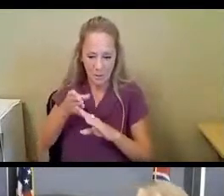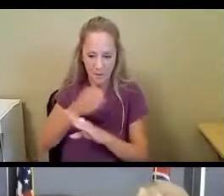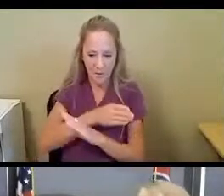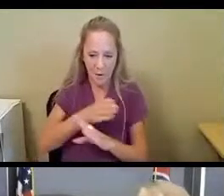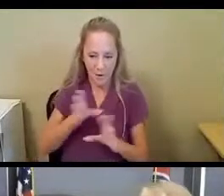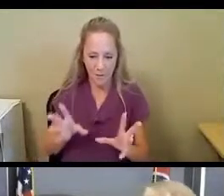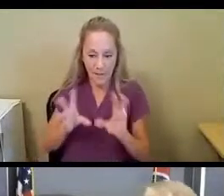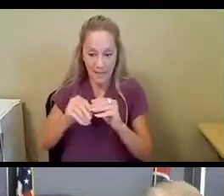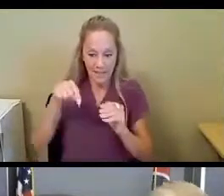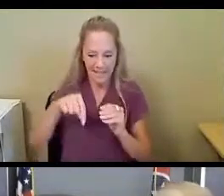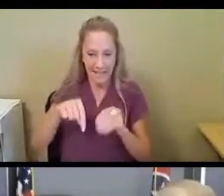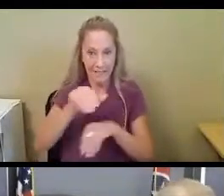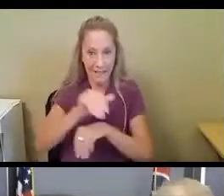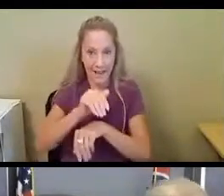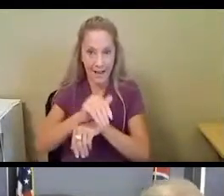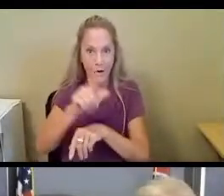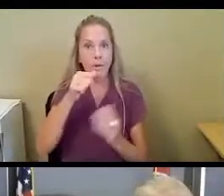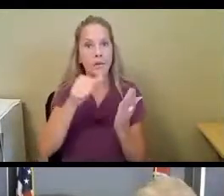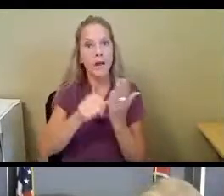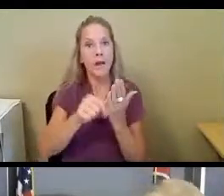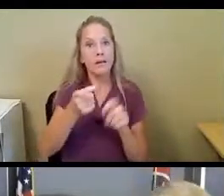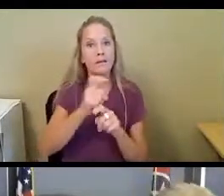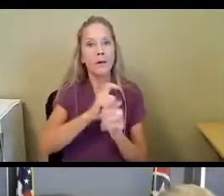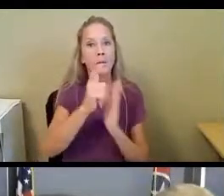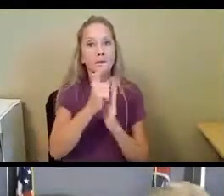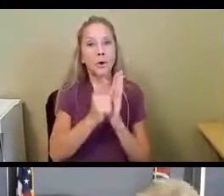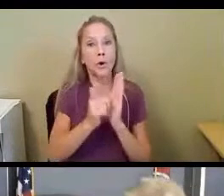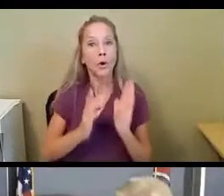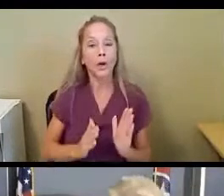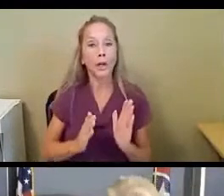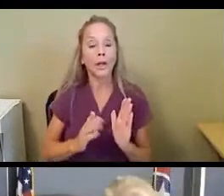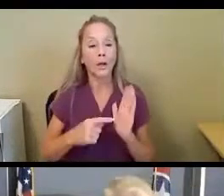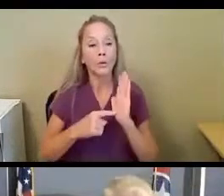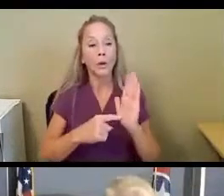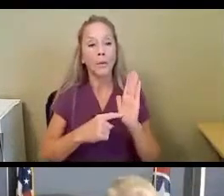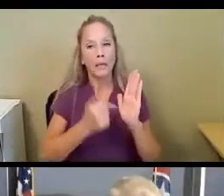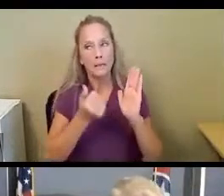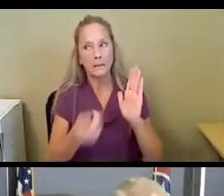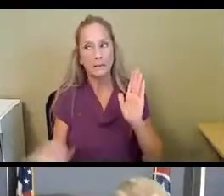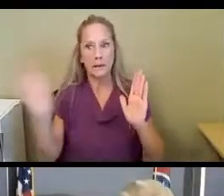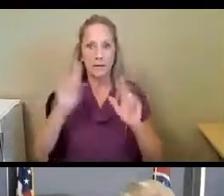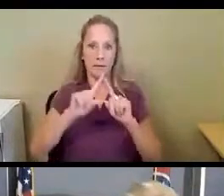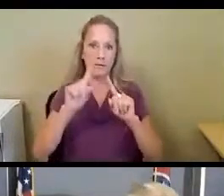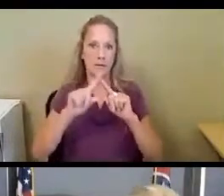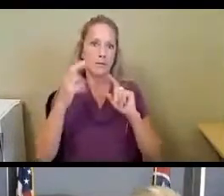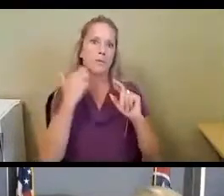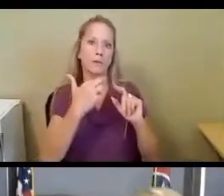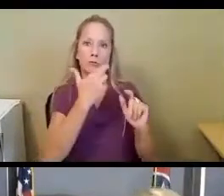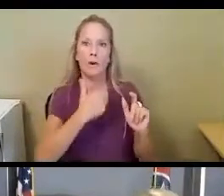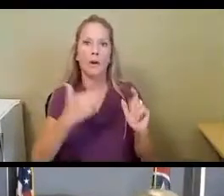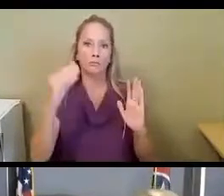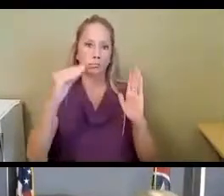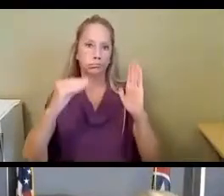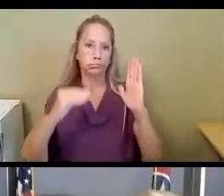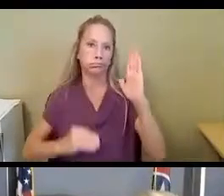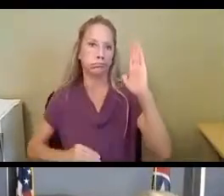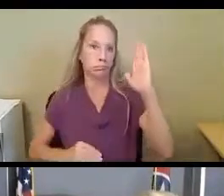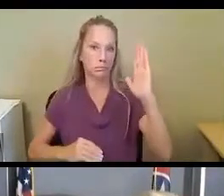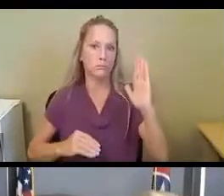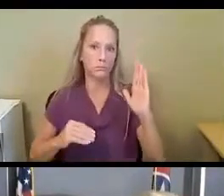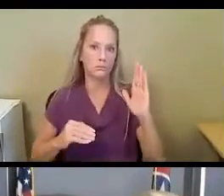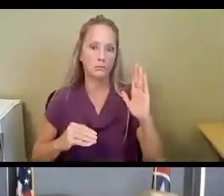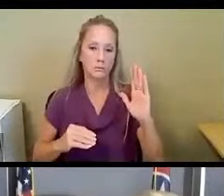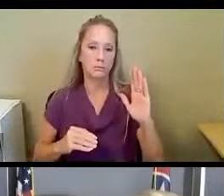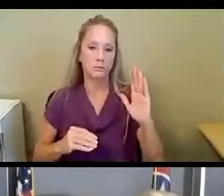a letter from an attorney representing several restaurants in the area wanting to talk